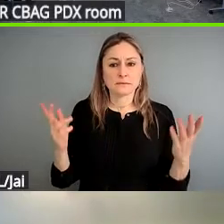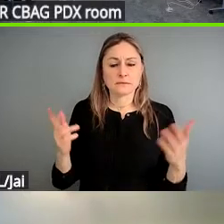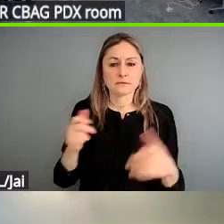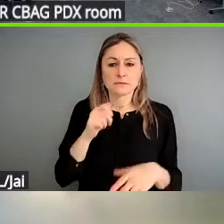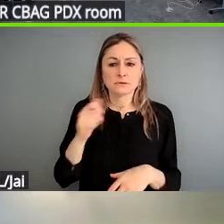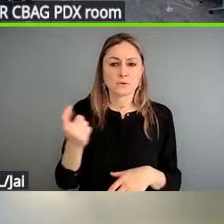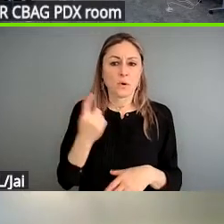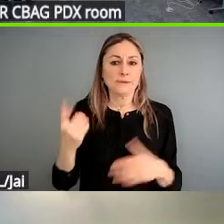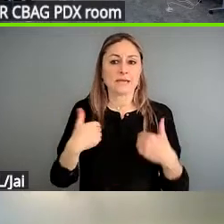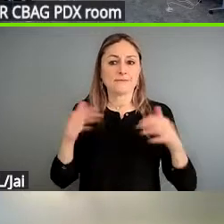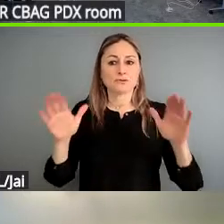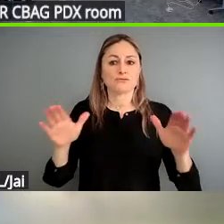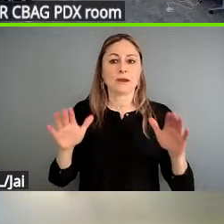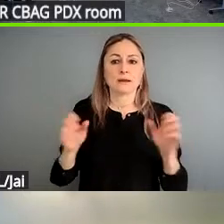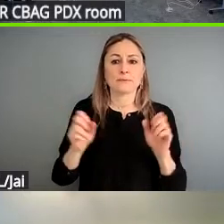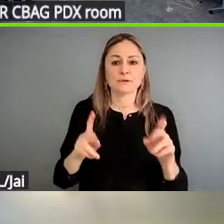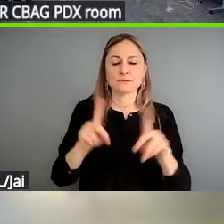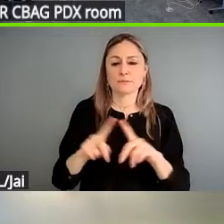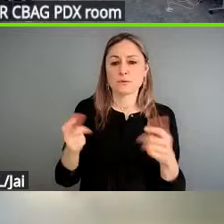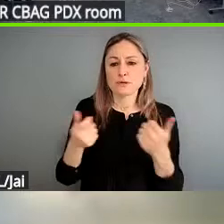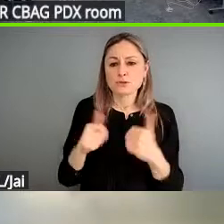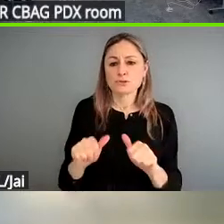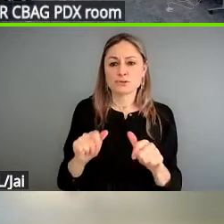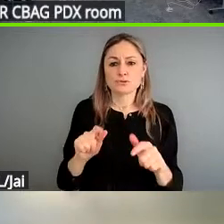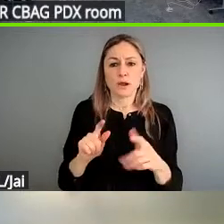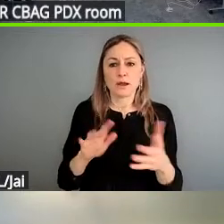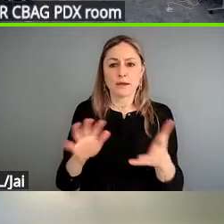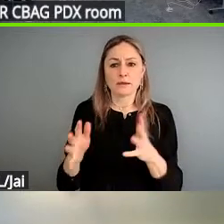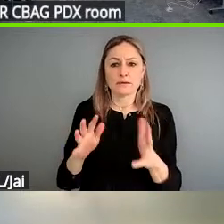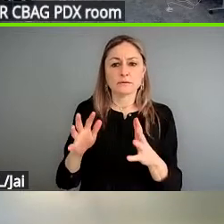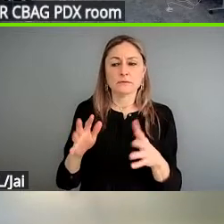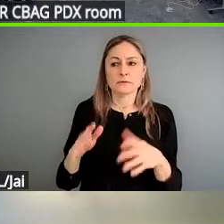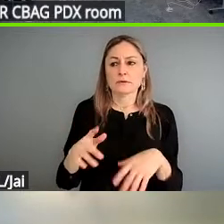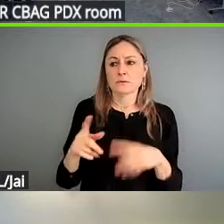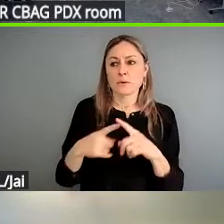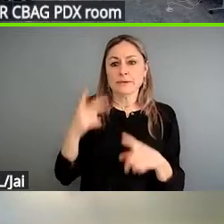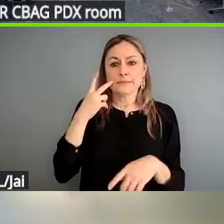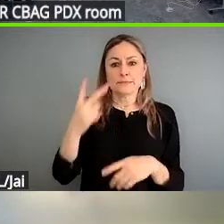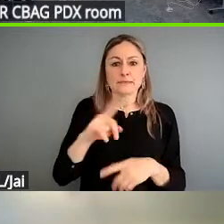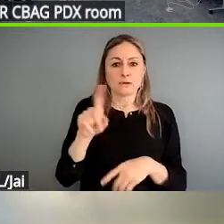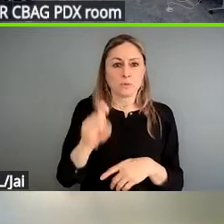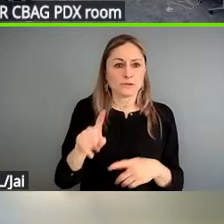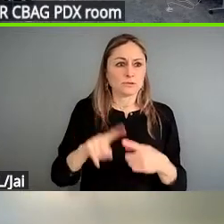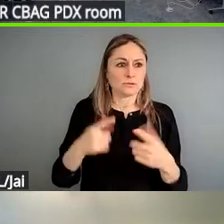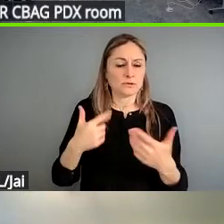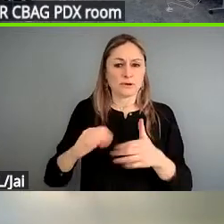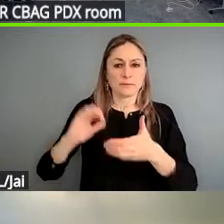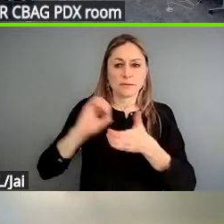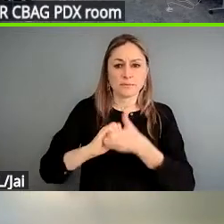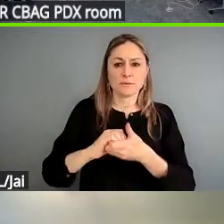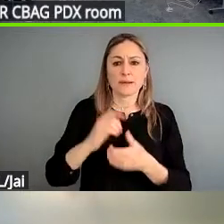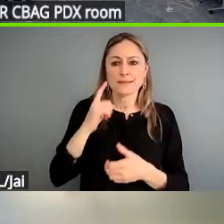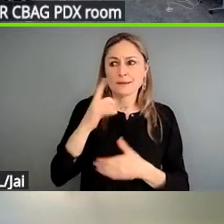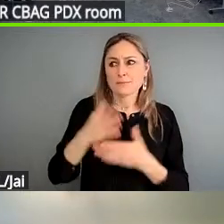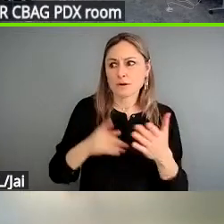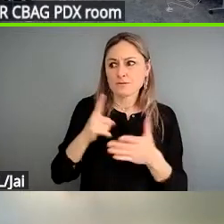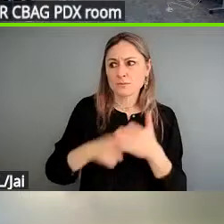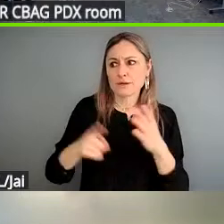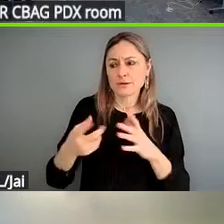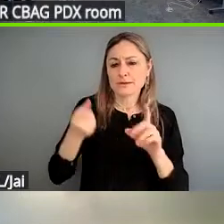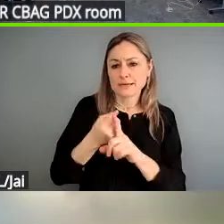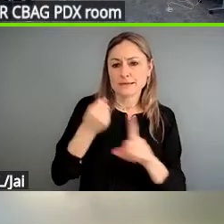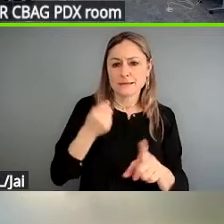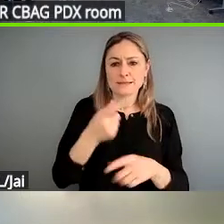opportunities, but we try to be receptive to those questions when they come across and to be partners in it. But I think part of what you're hitting on is this is an expression